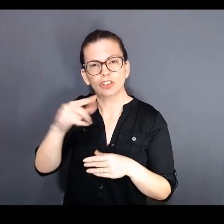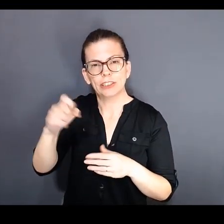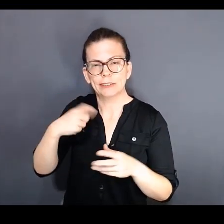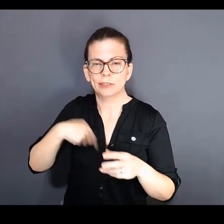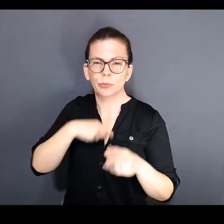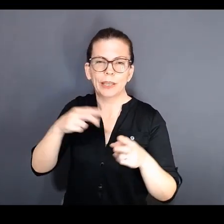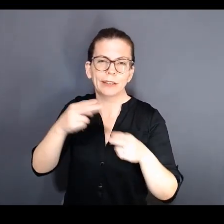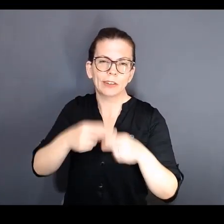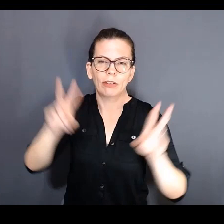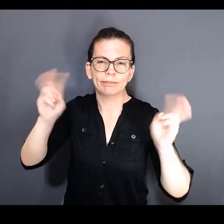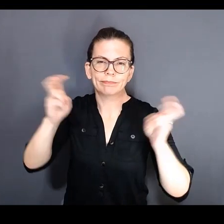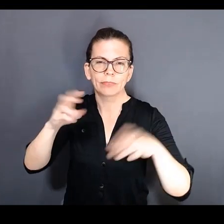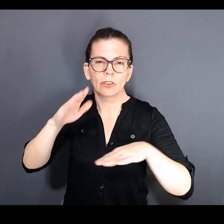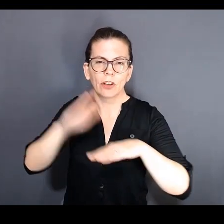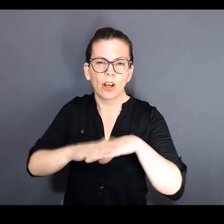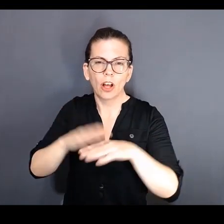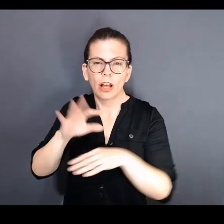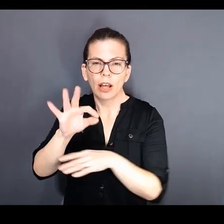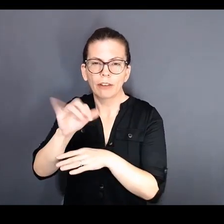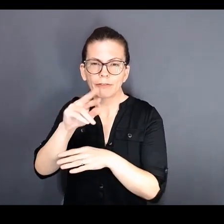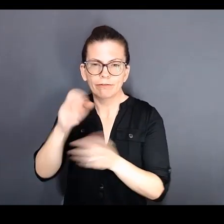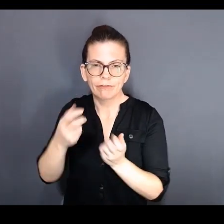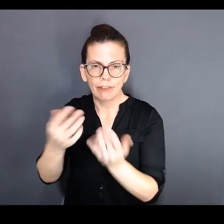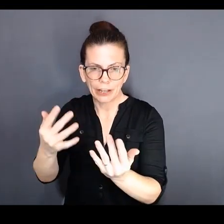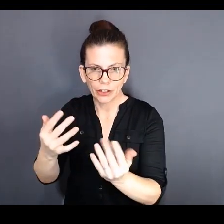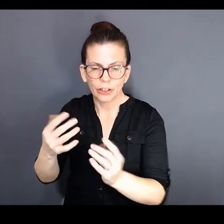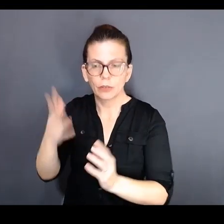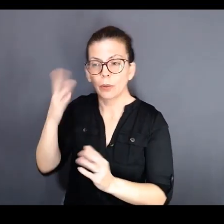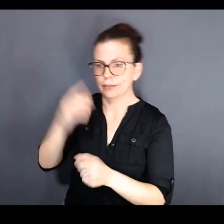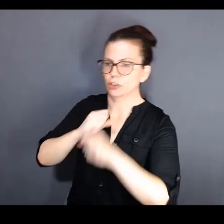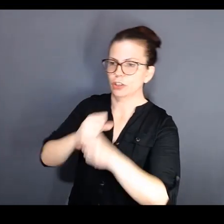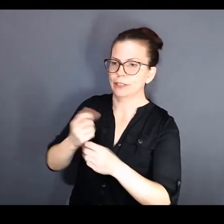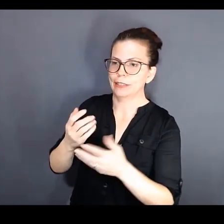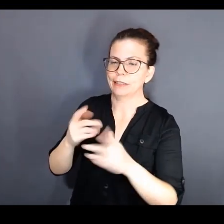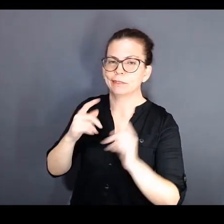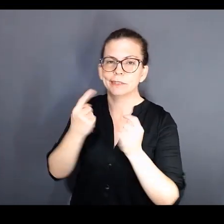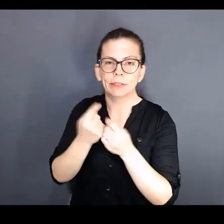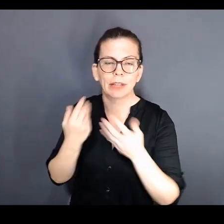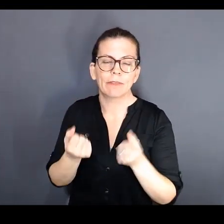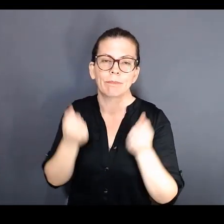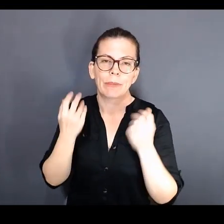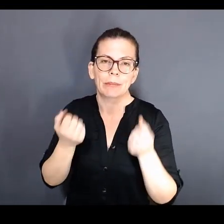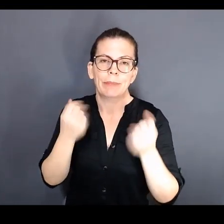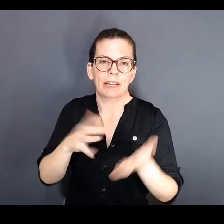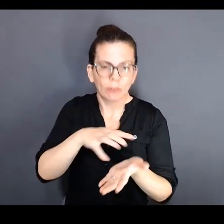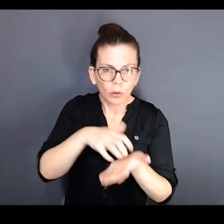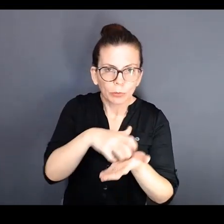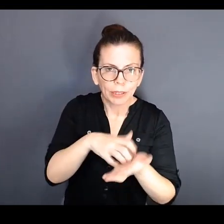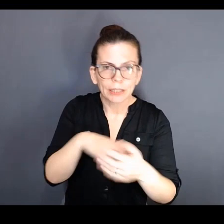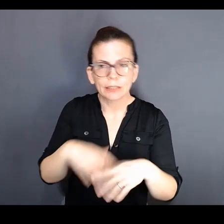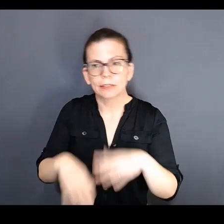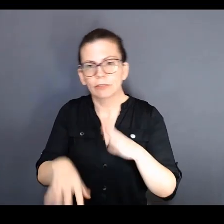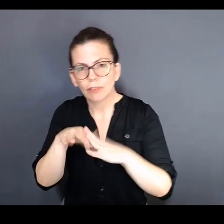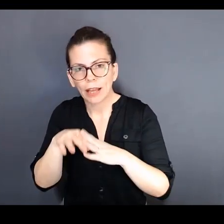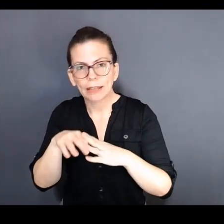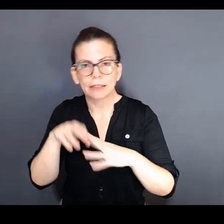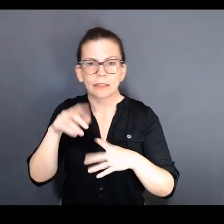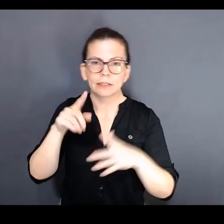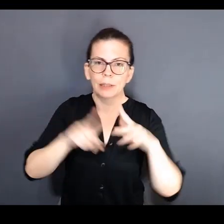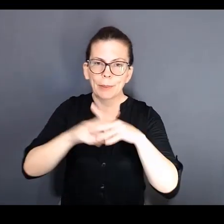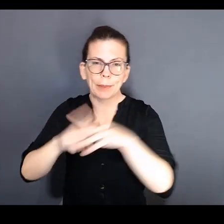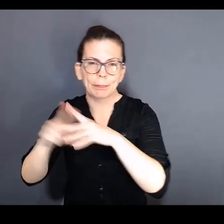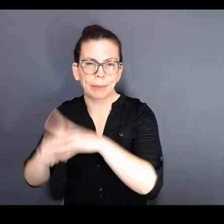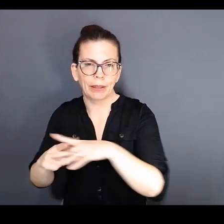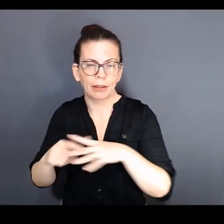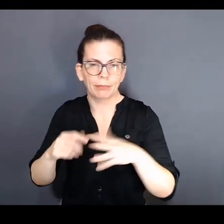5 packages, what we call on fire, because security teams usually have so many findings, so many vulnerabilities